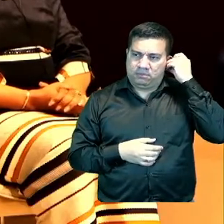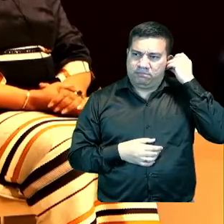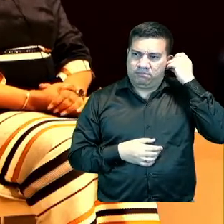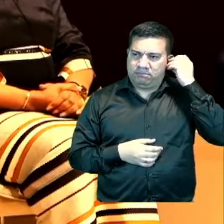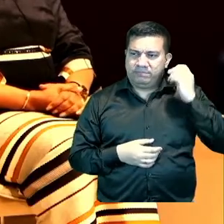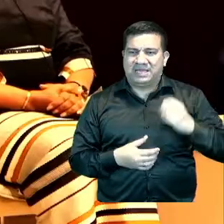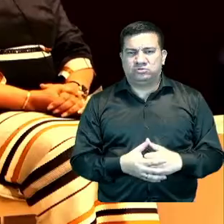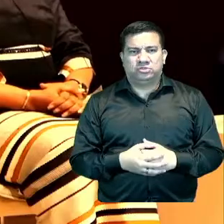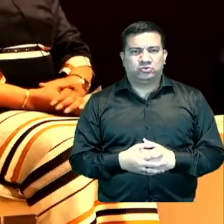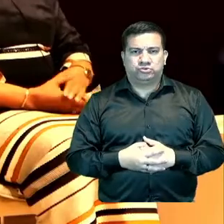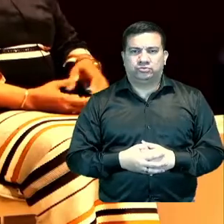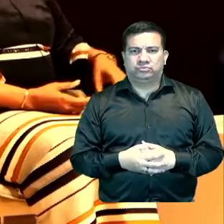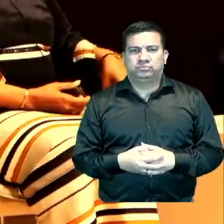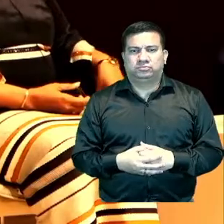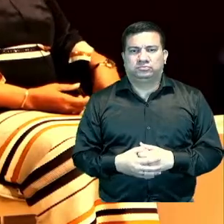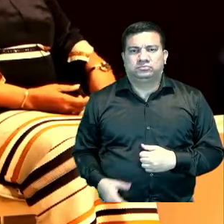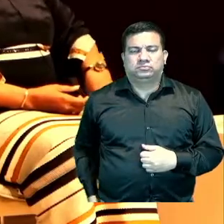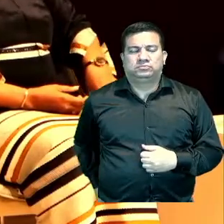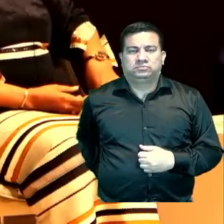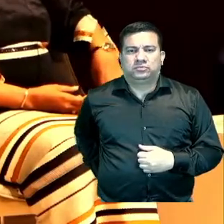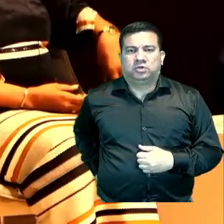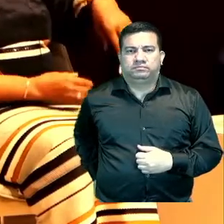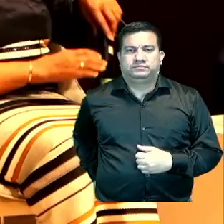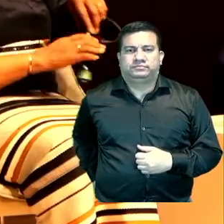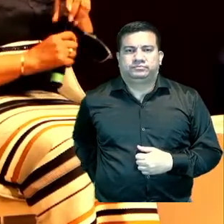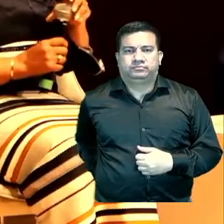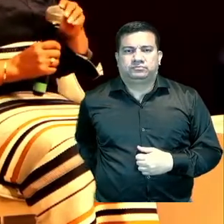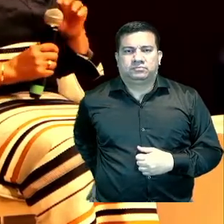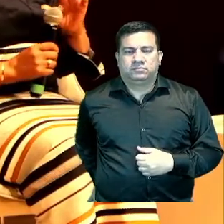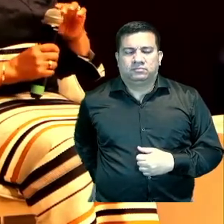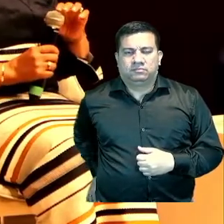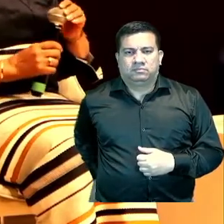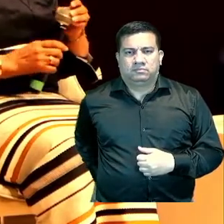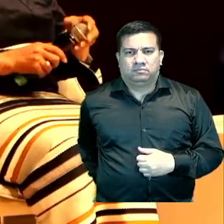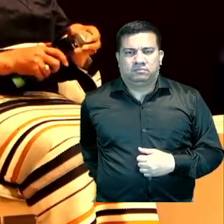Doctora Eve, ¿quiere empezar? Dr. Eve, would you like to start?